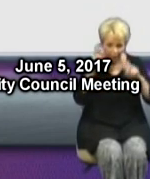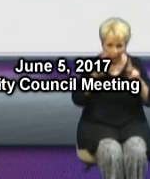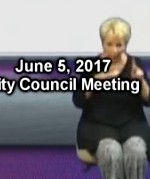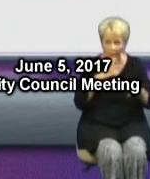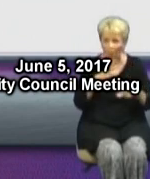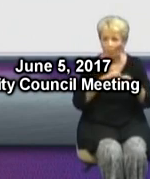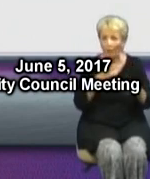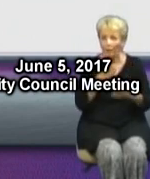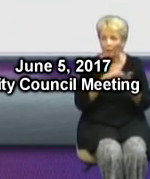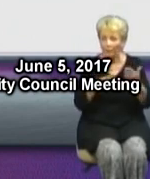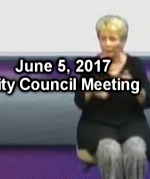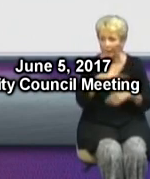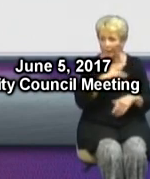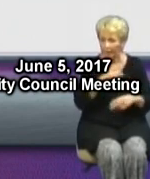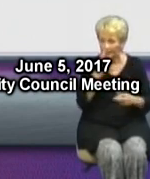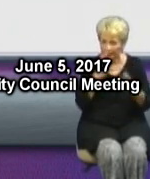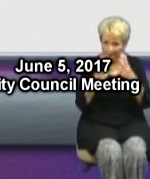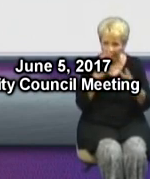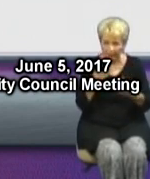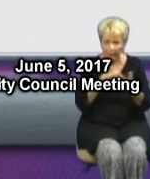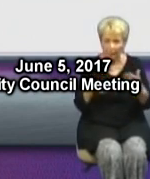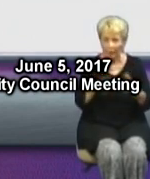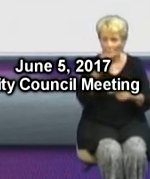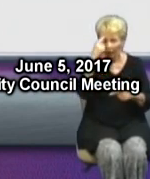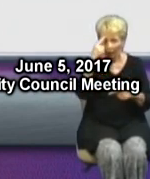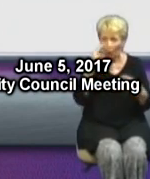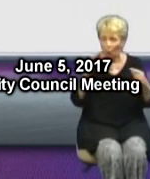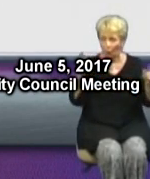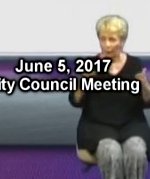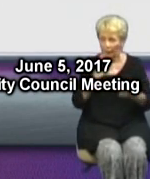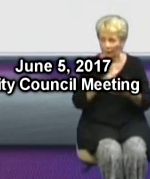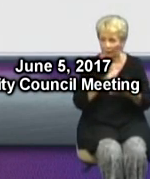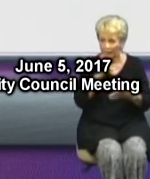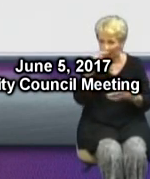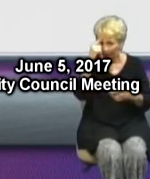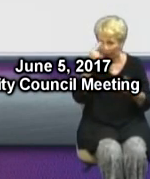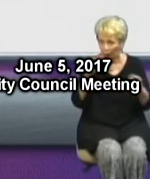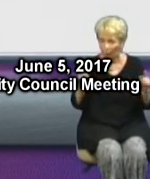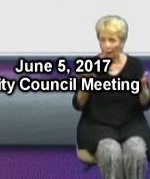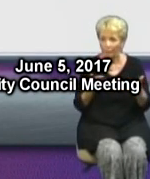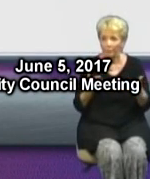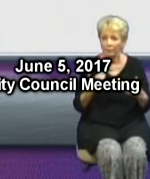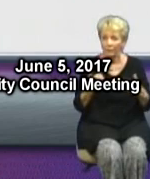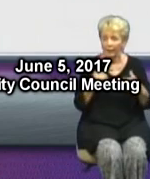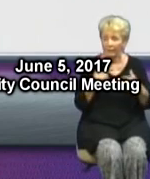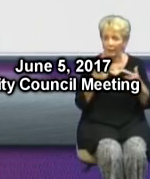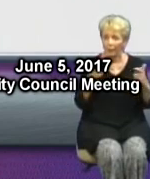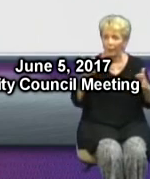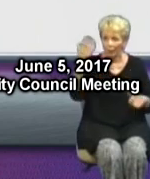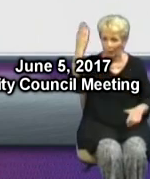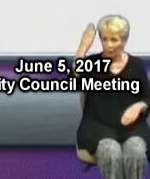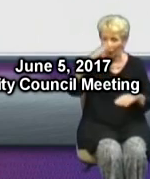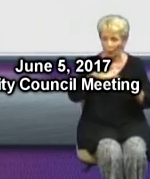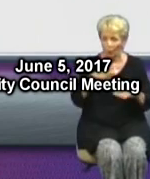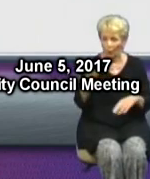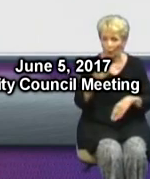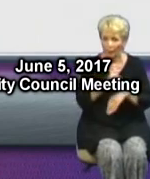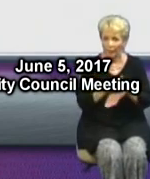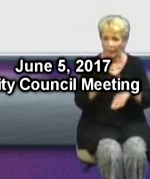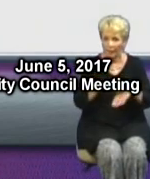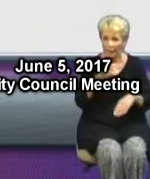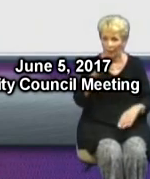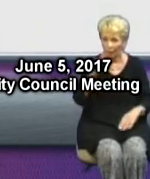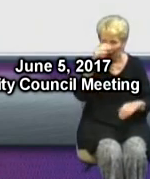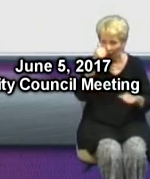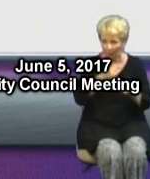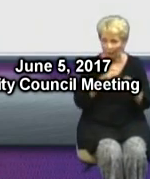talk about things they would like to see, things they thought worked here, things they didn't. We're going to have a big presentation on Wednesday night at Common. I